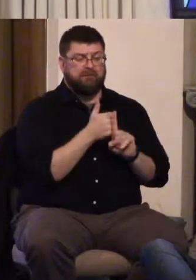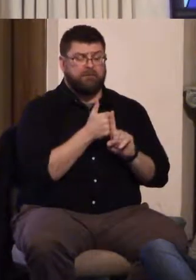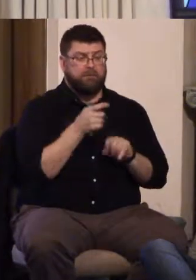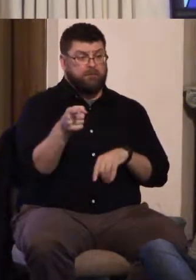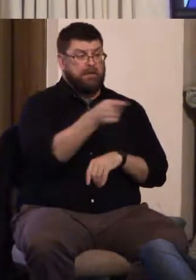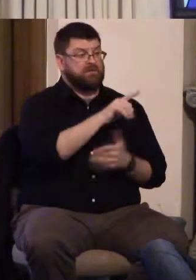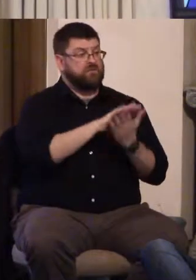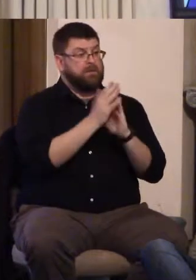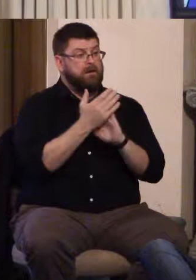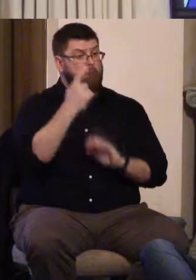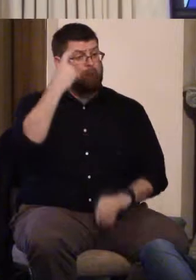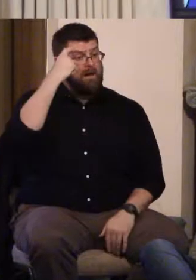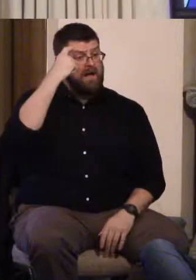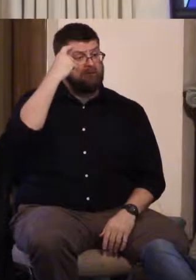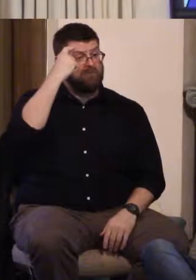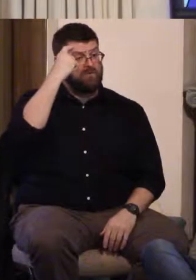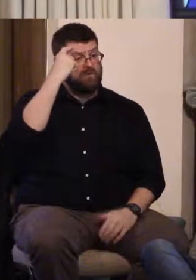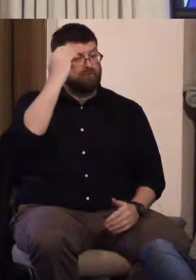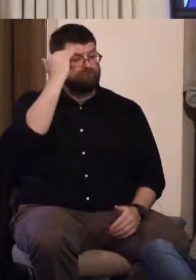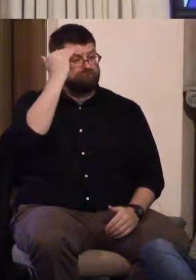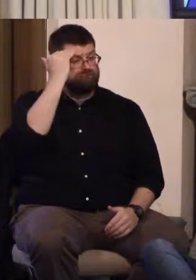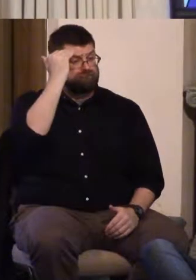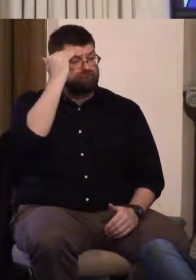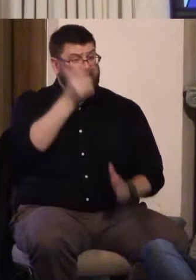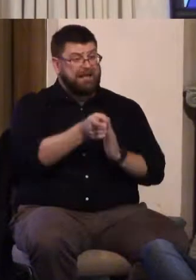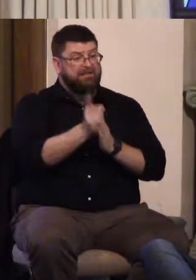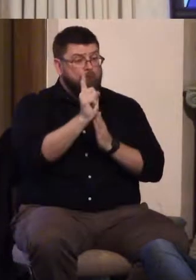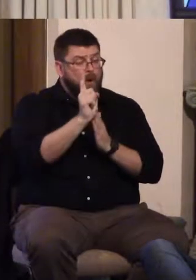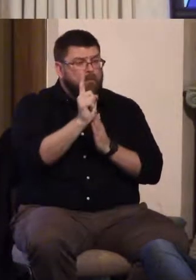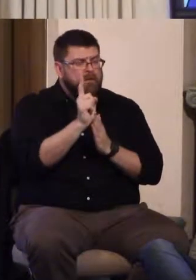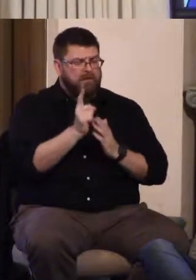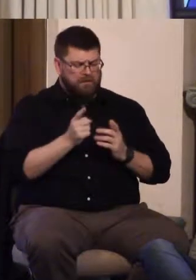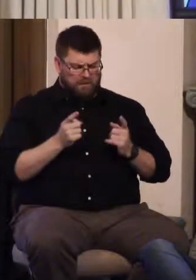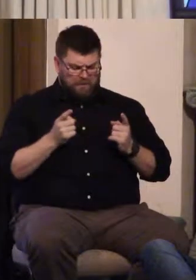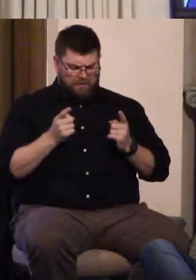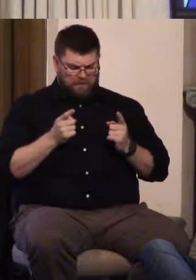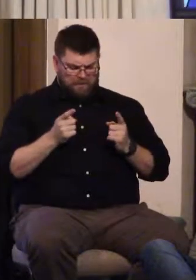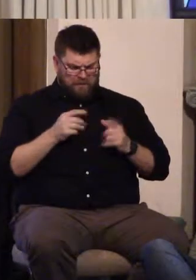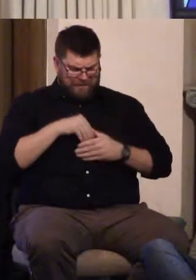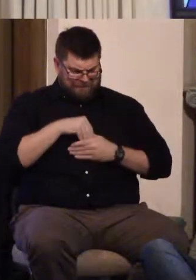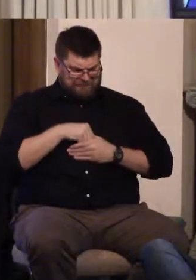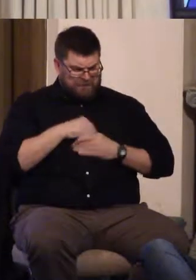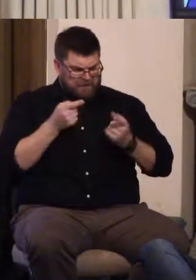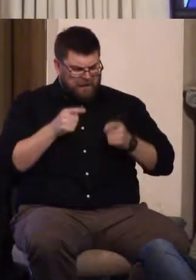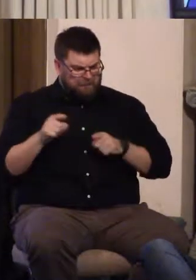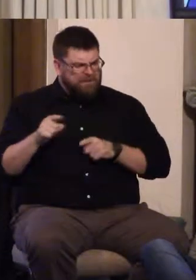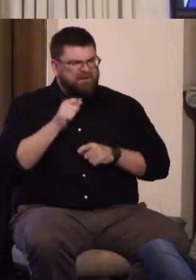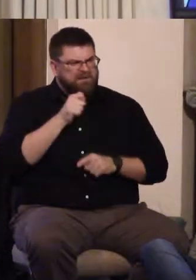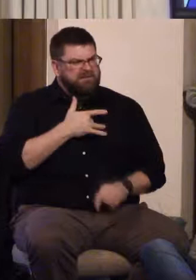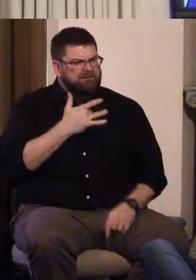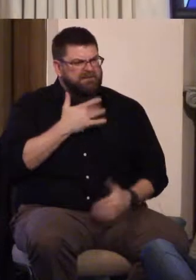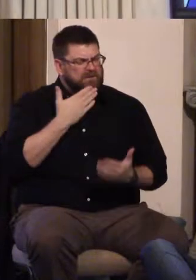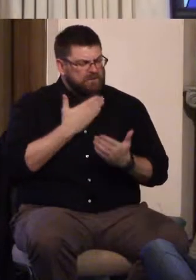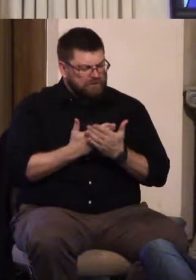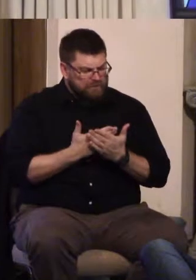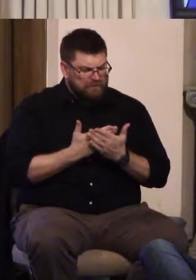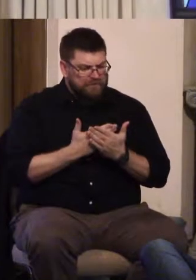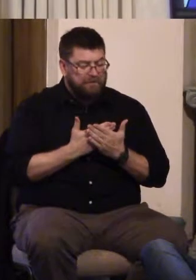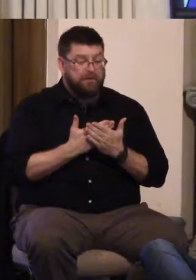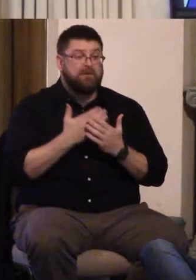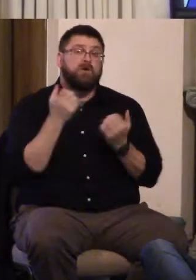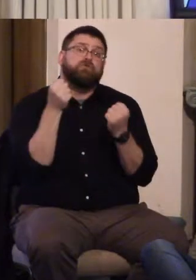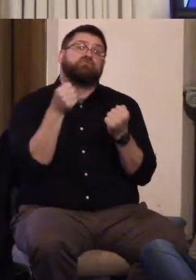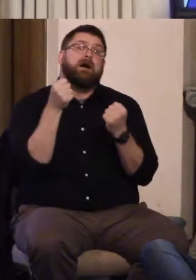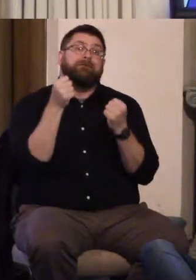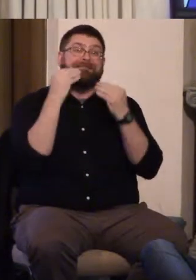being mindful in the moment when something's happening inside that doesn't feel so good. You know, all of a sudden,